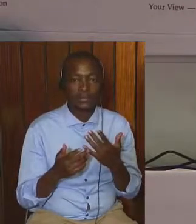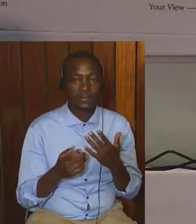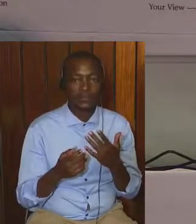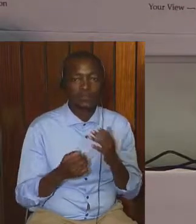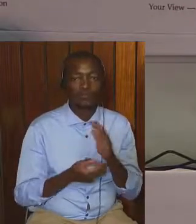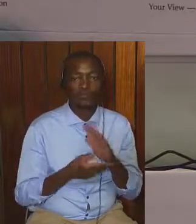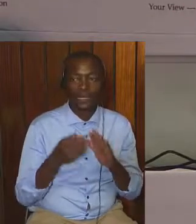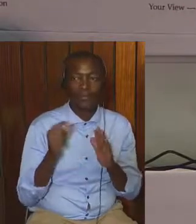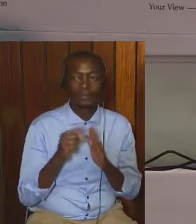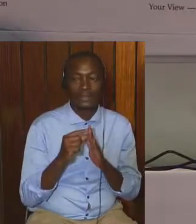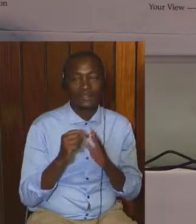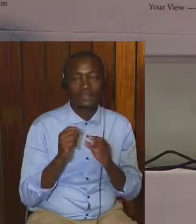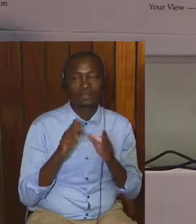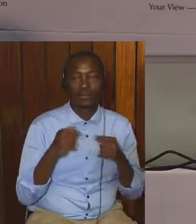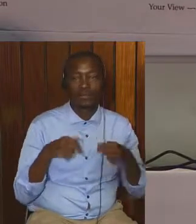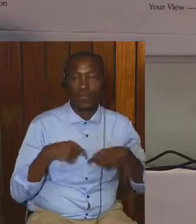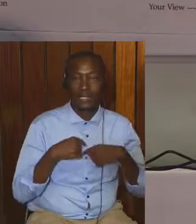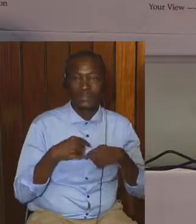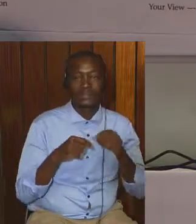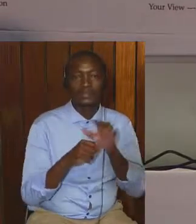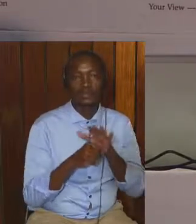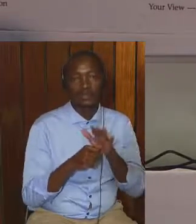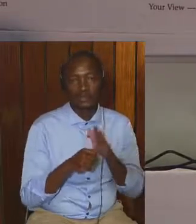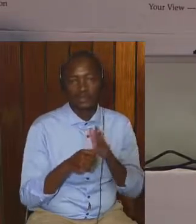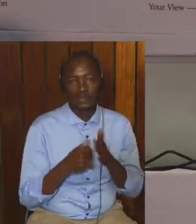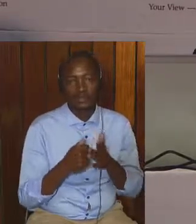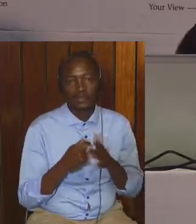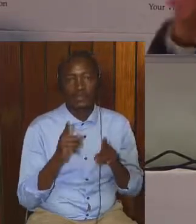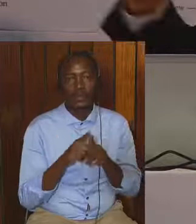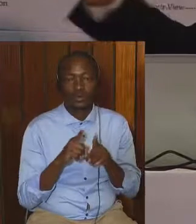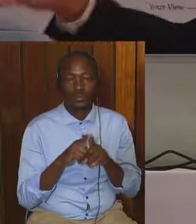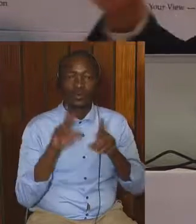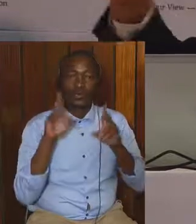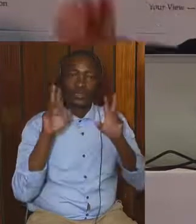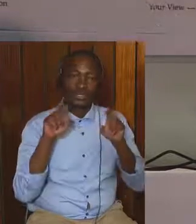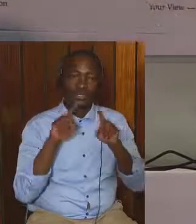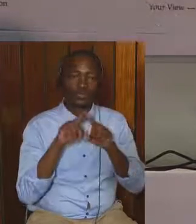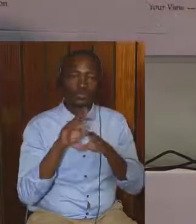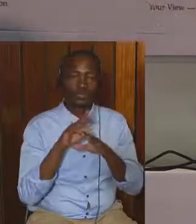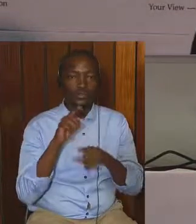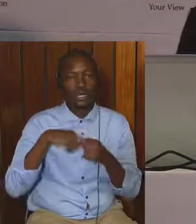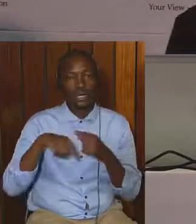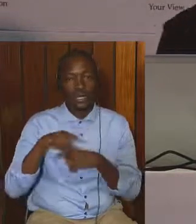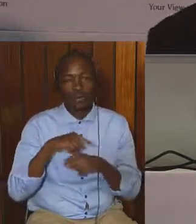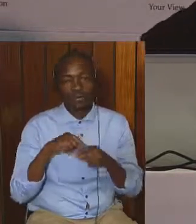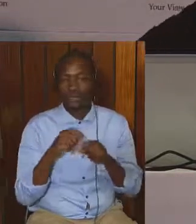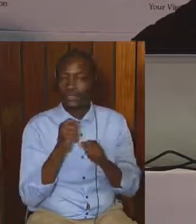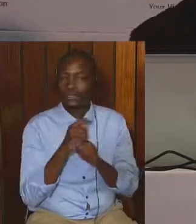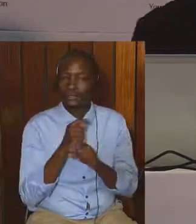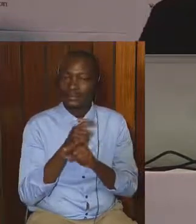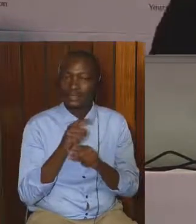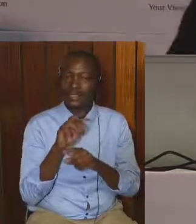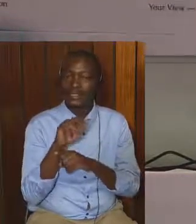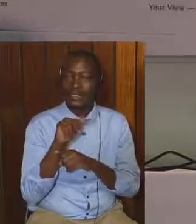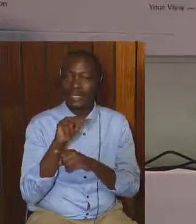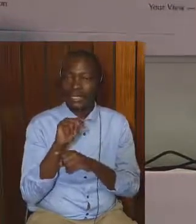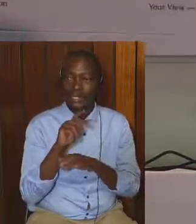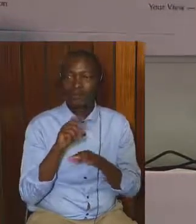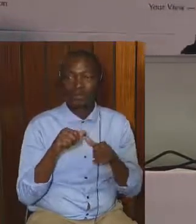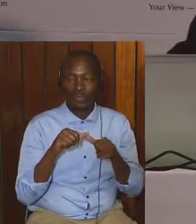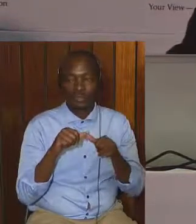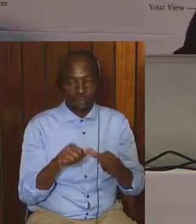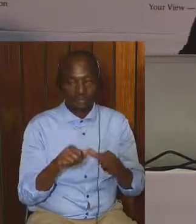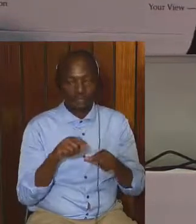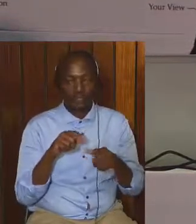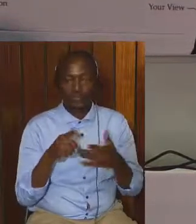it's important. So, and also the issues around the taxi rank, etc., we'll continue to follow up